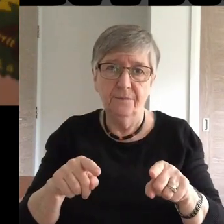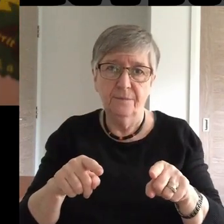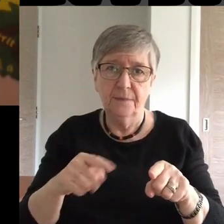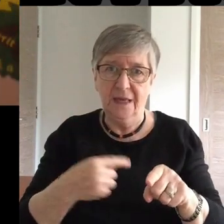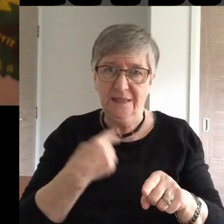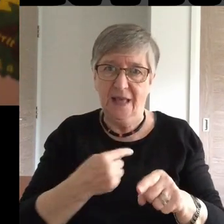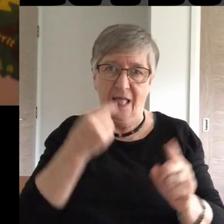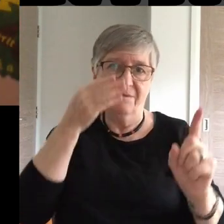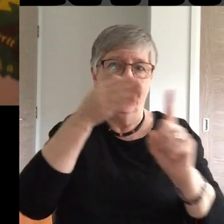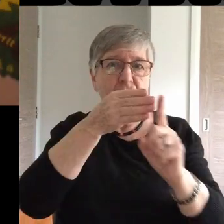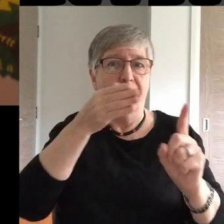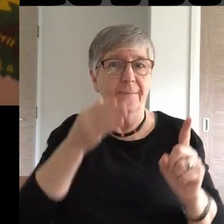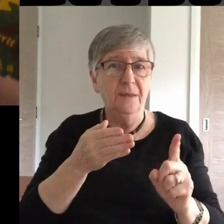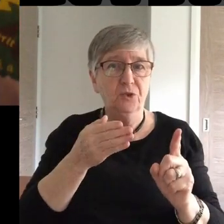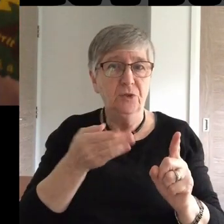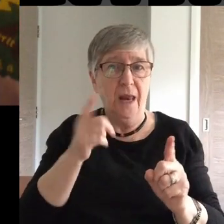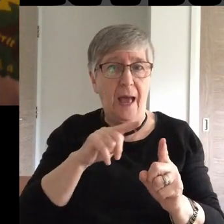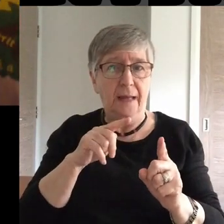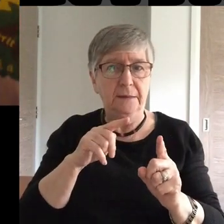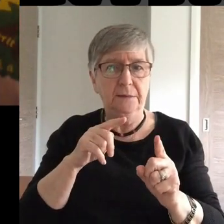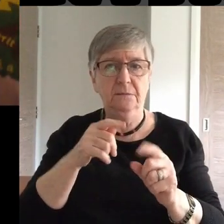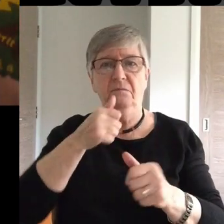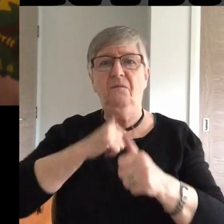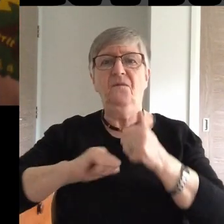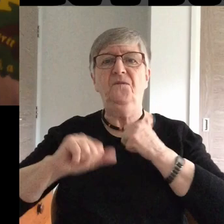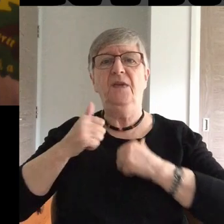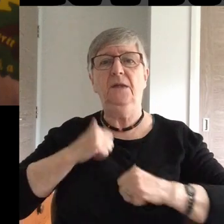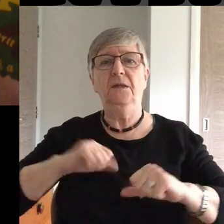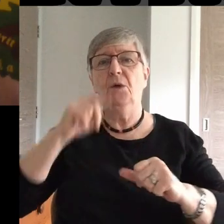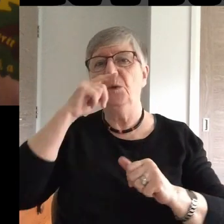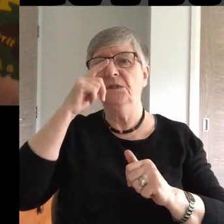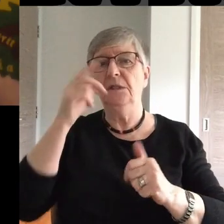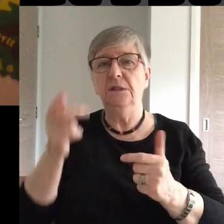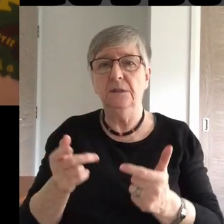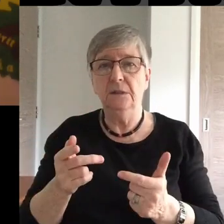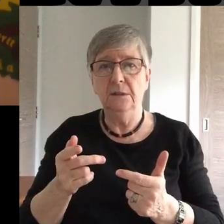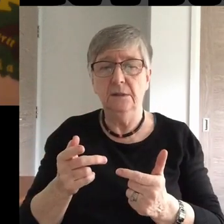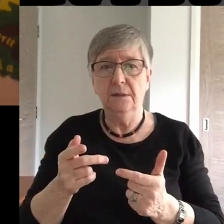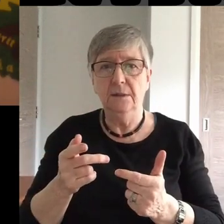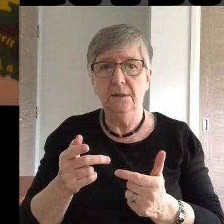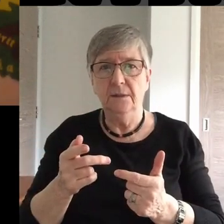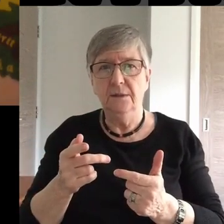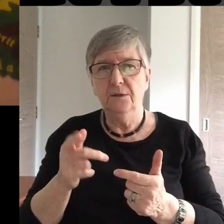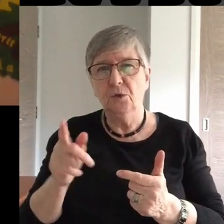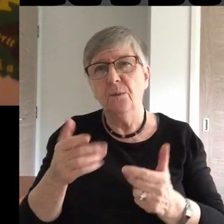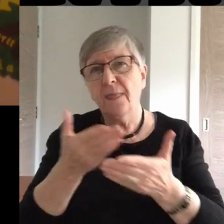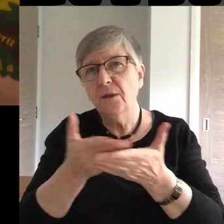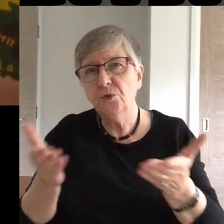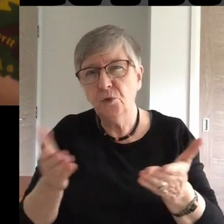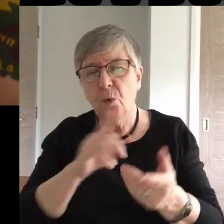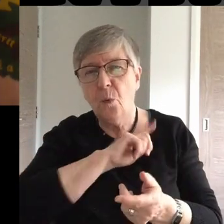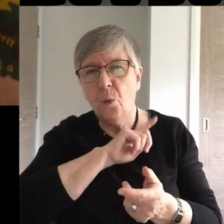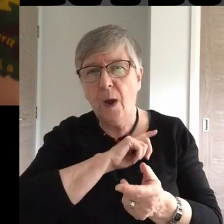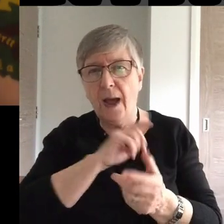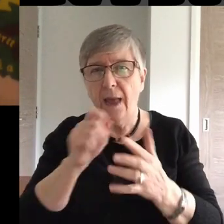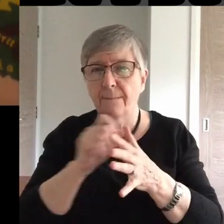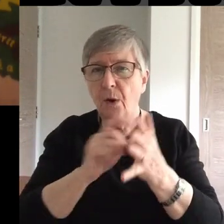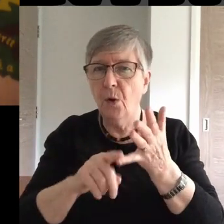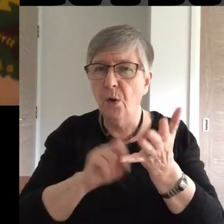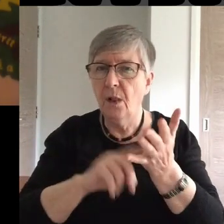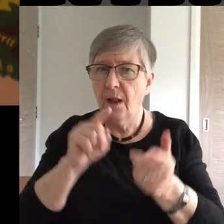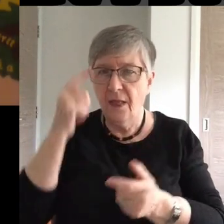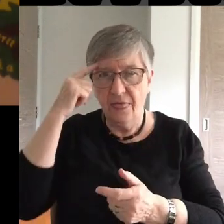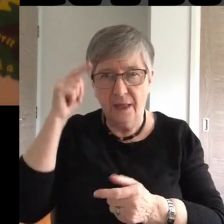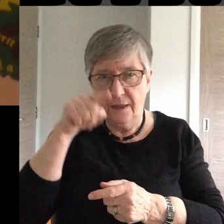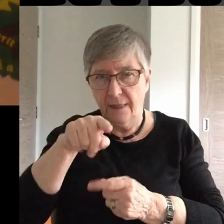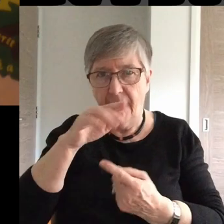Selfish ambition and vain conceit. Now, let me go on a tangent for a moment just to show you why Paul thinks these are